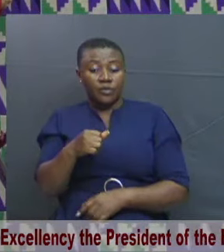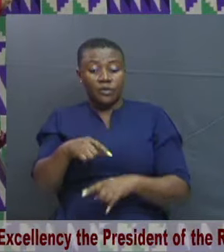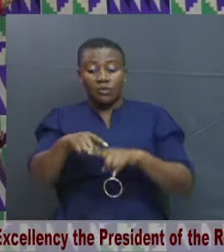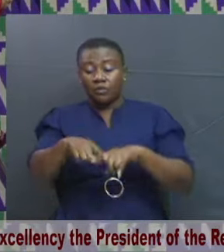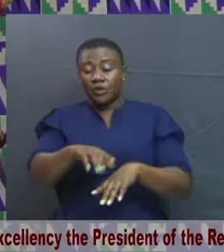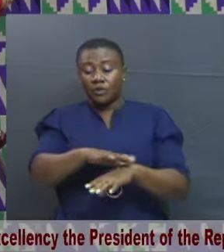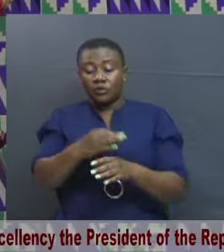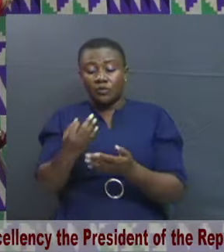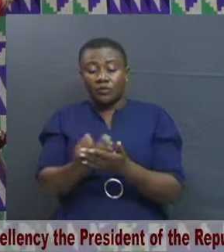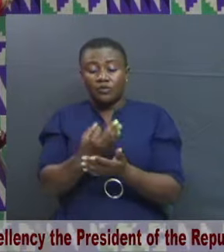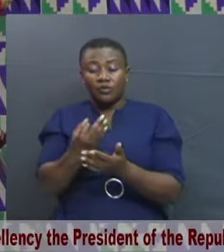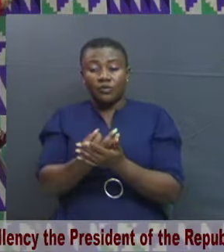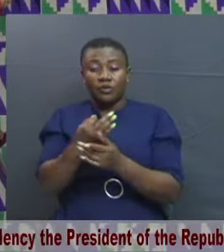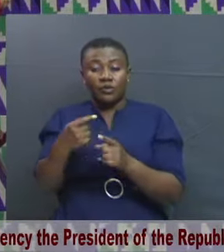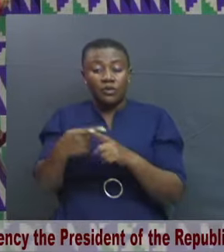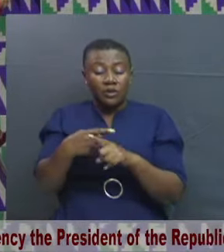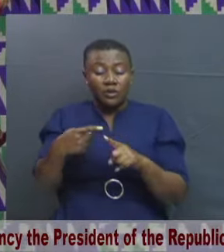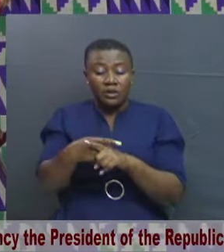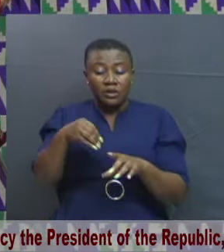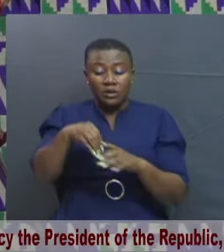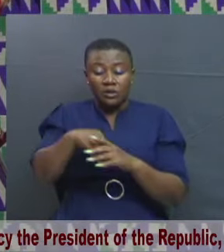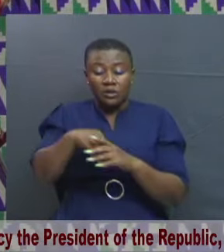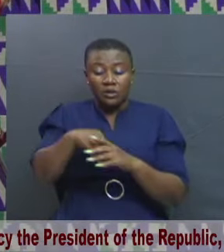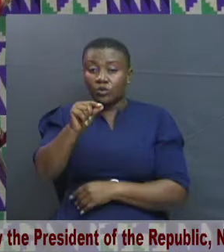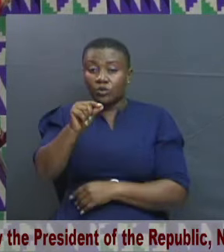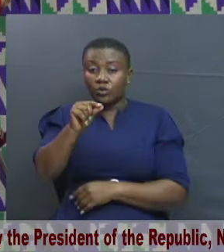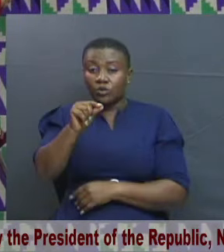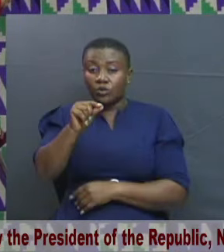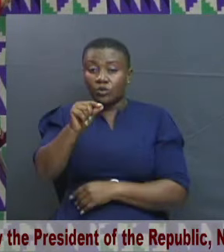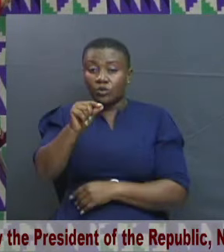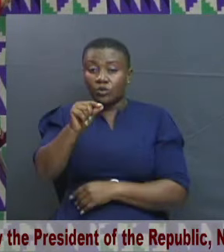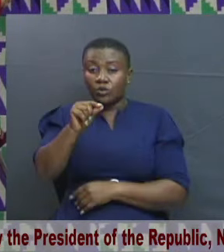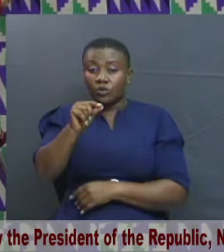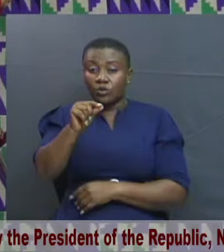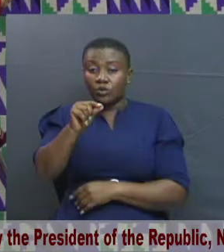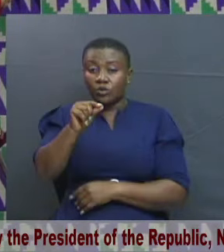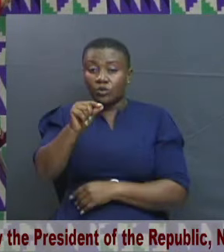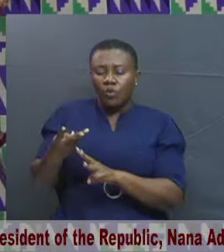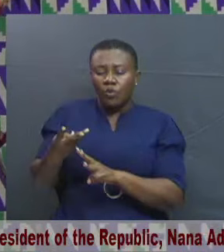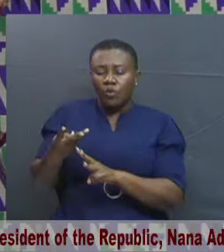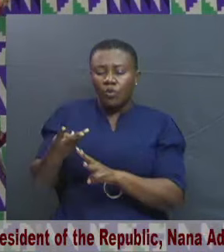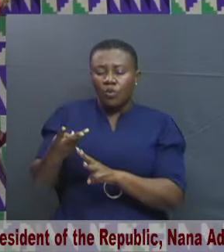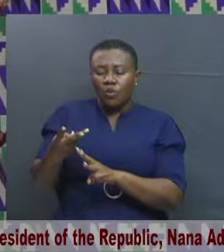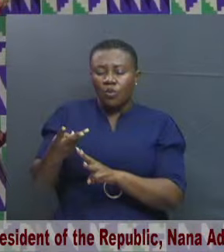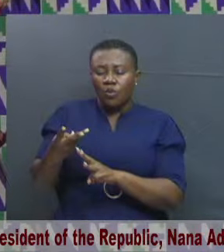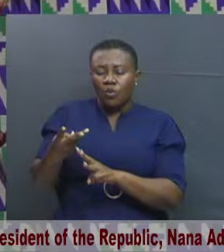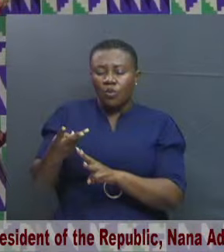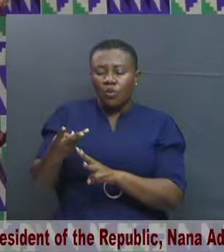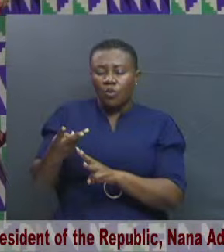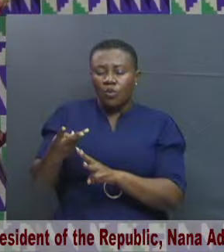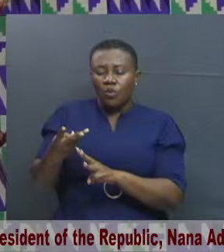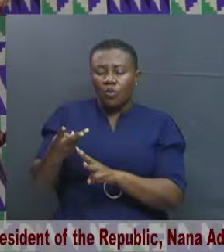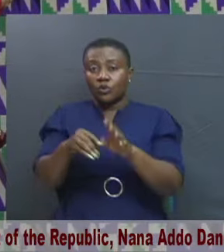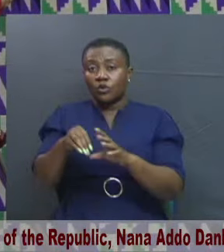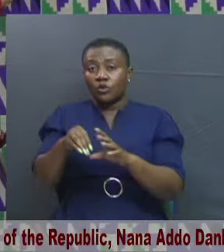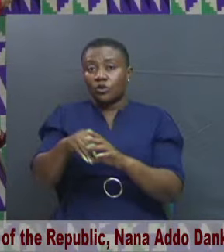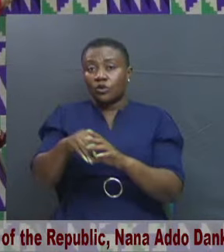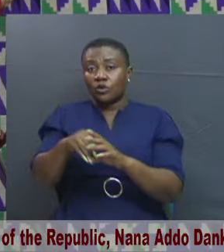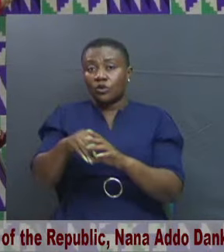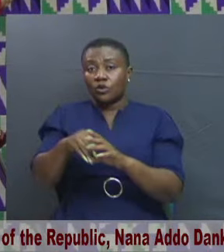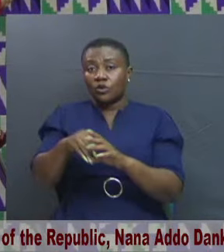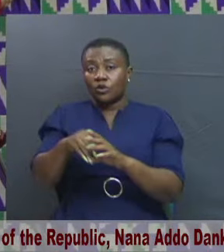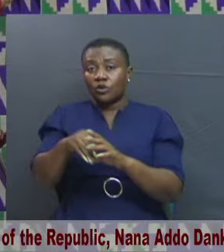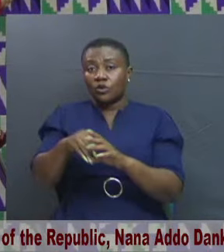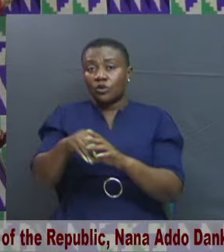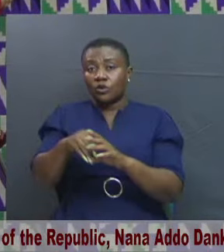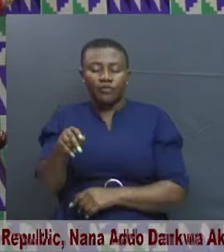crisis that we encountered in 2021 whose worst effects became manifest in 2022 the